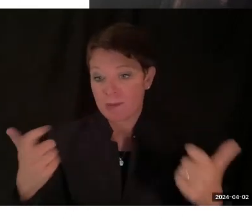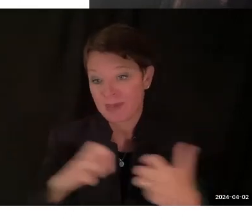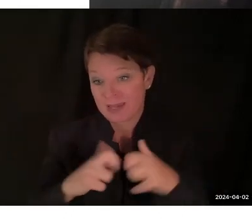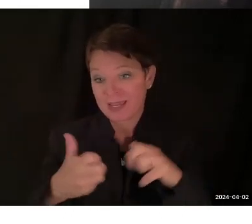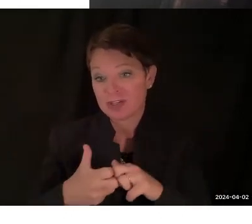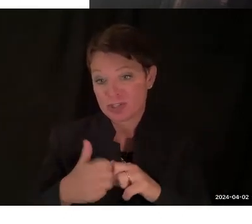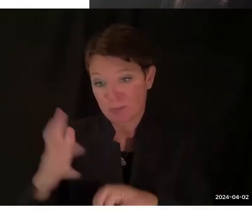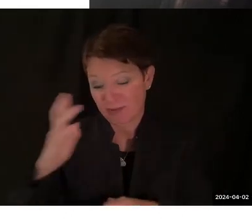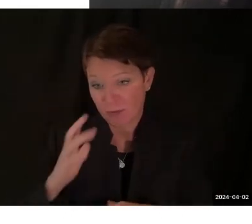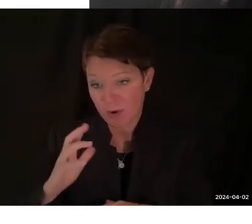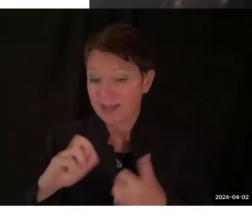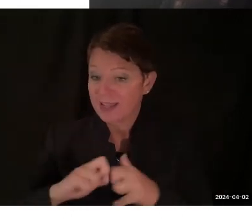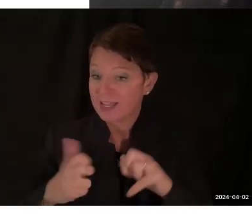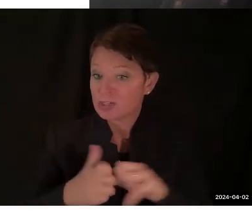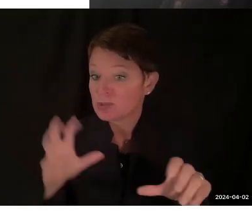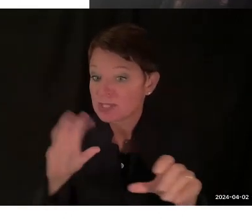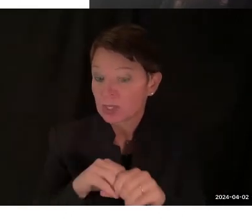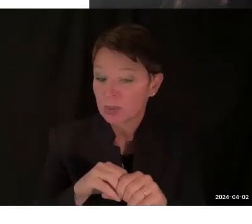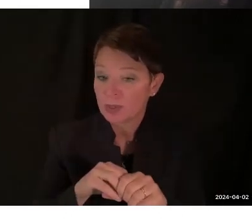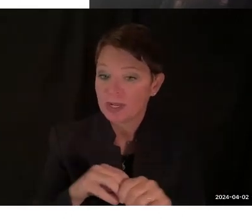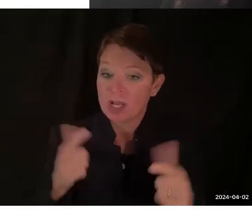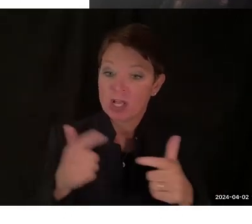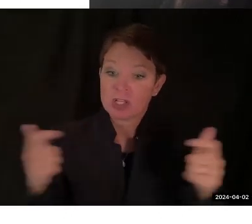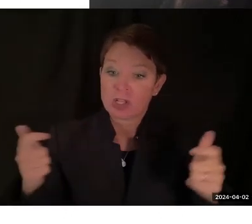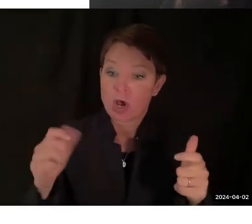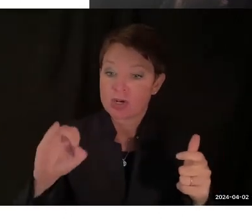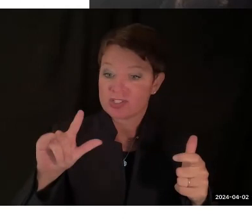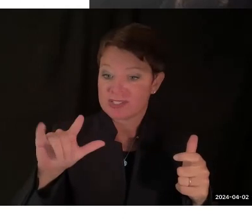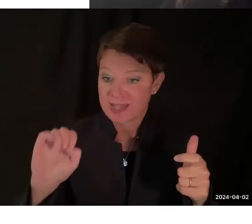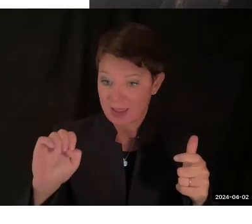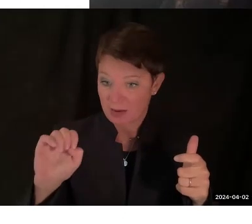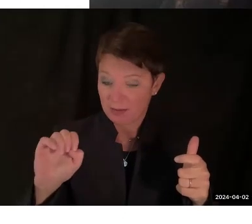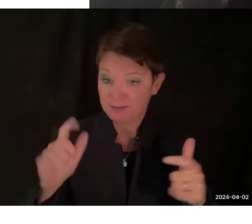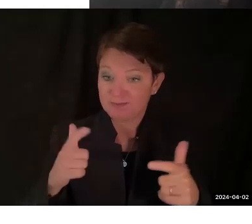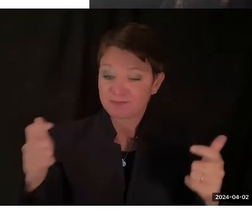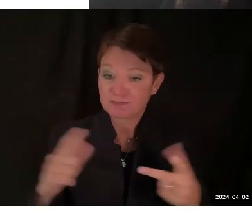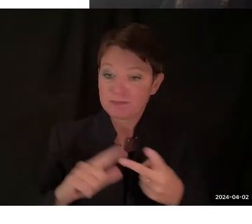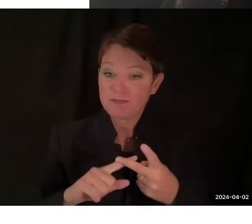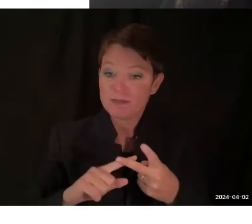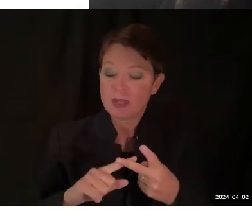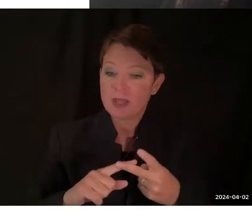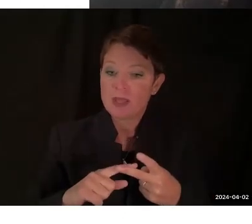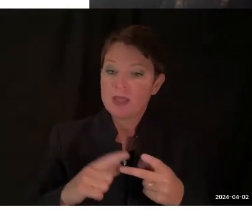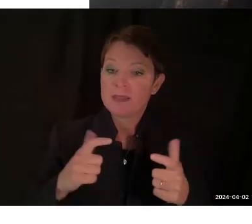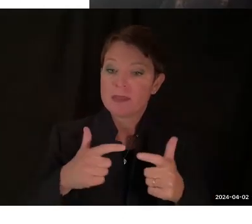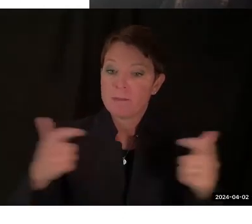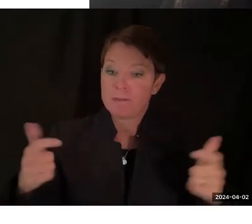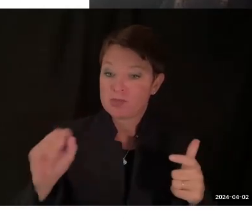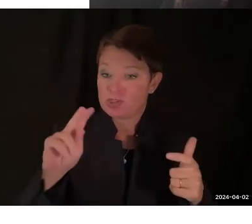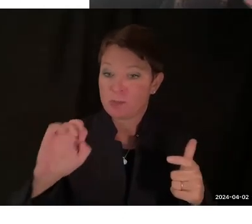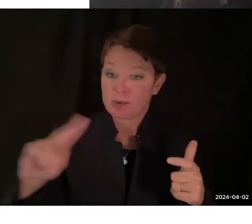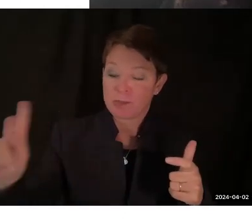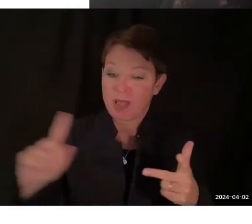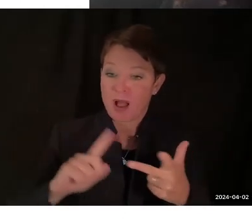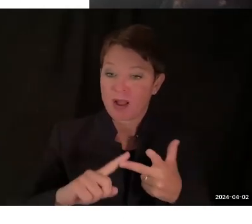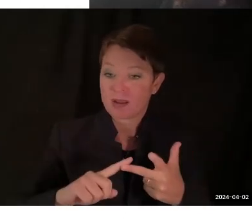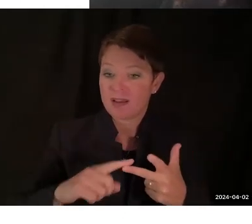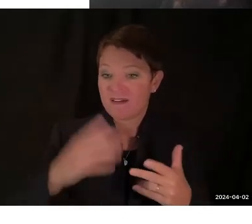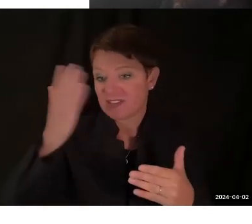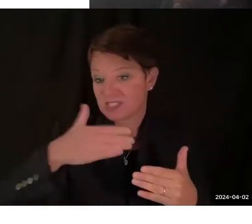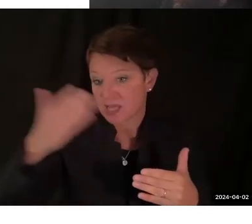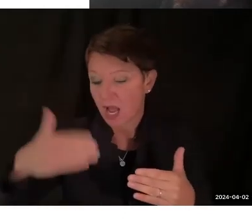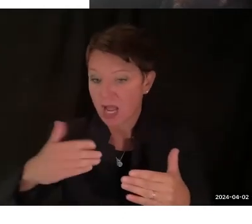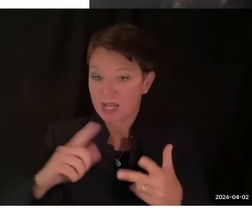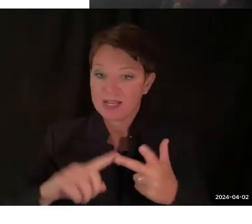place. So those issues included the large scale of the whole thing, the super blocks it created, the blank facades, the